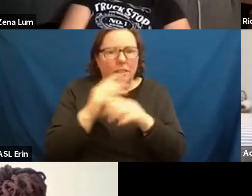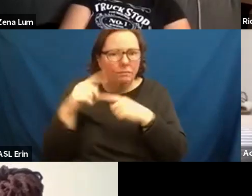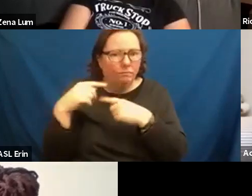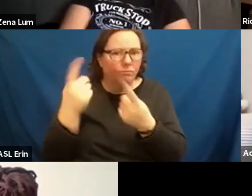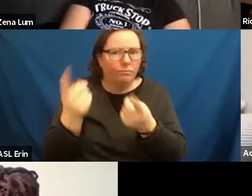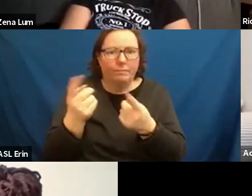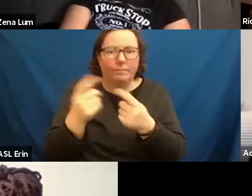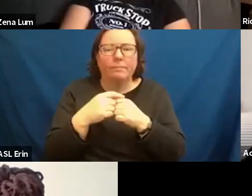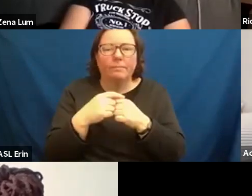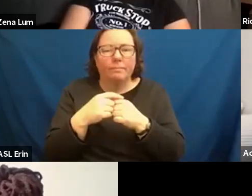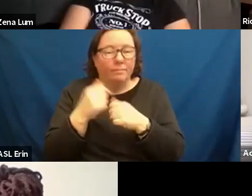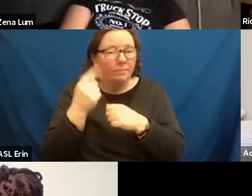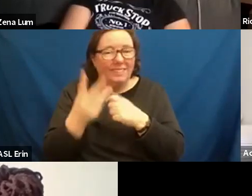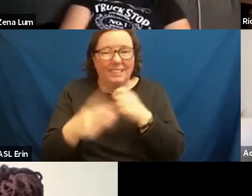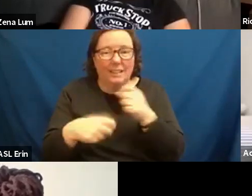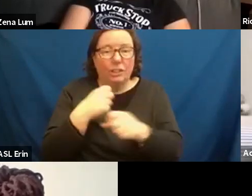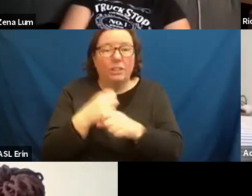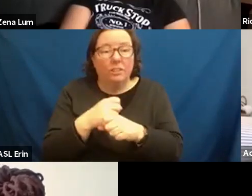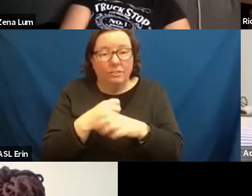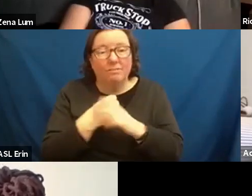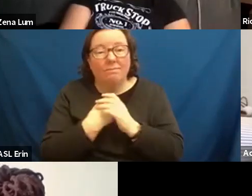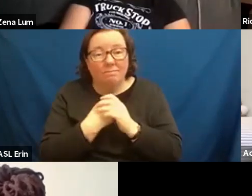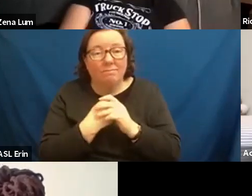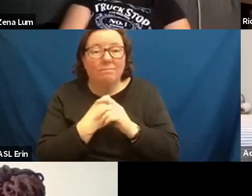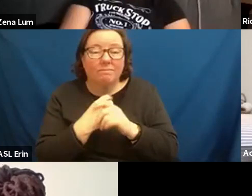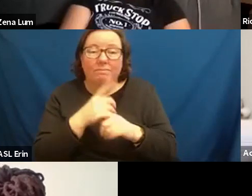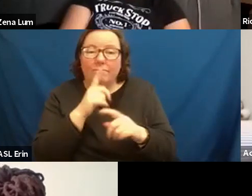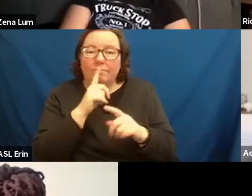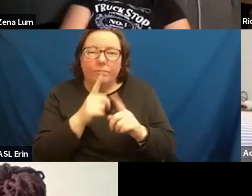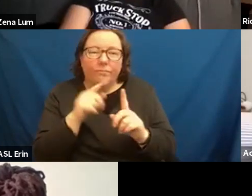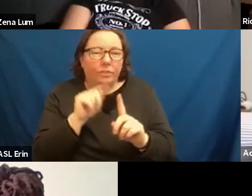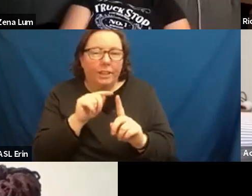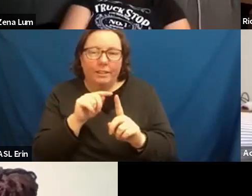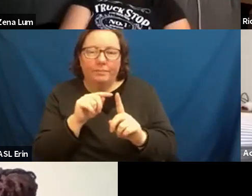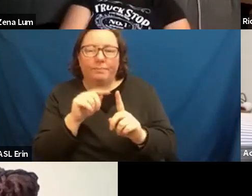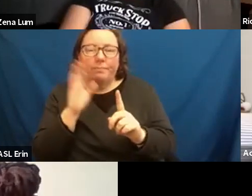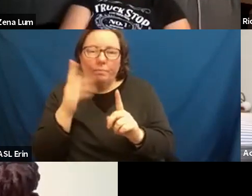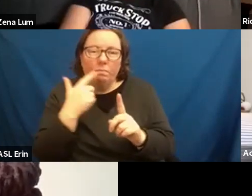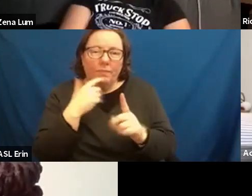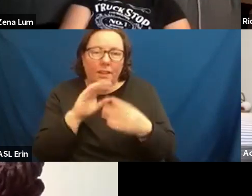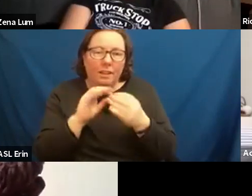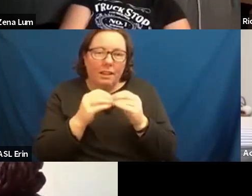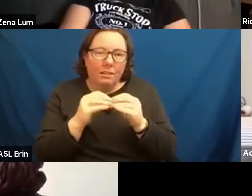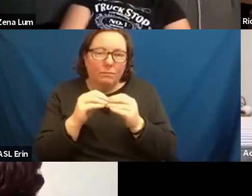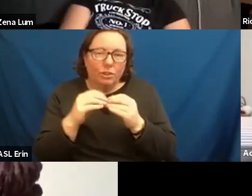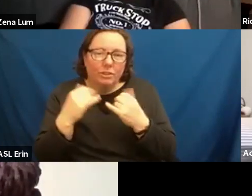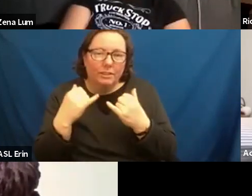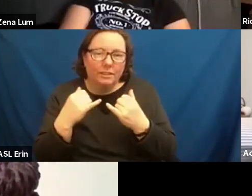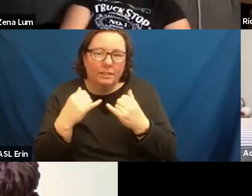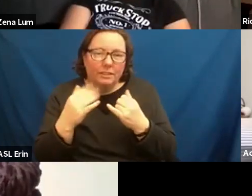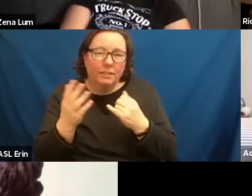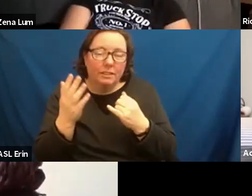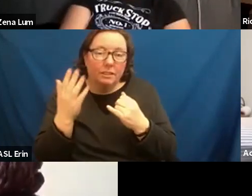back several years. If anything, I would say the numbers were a little